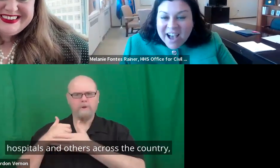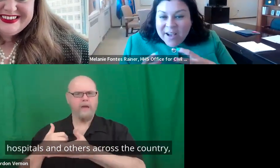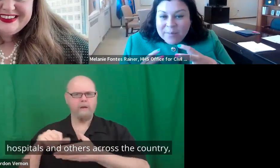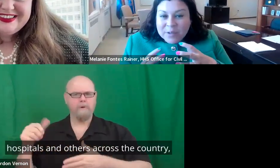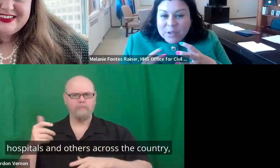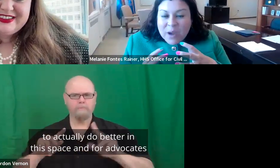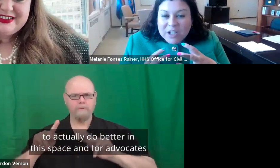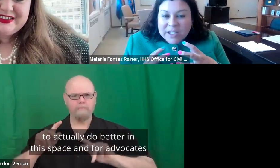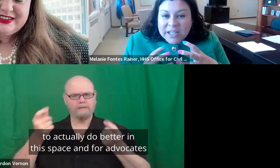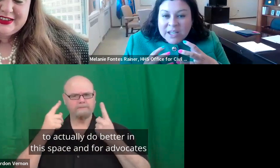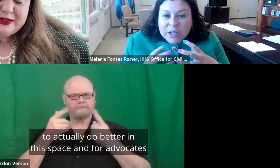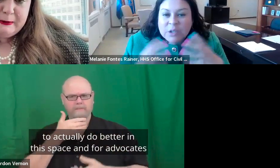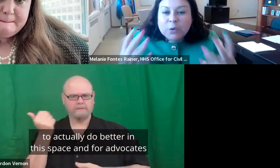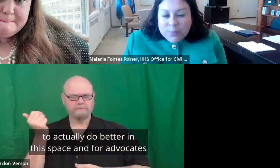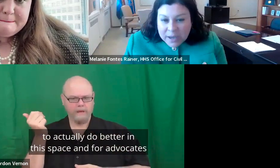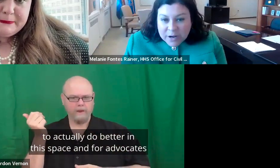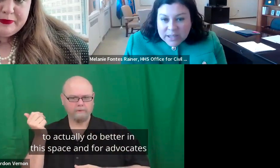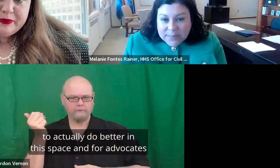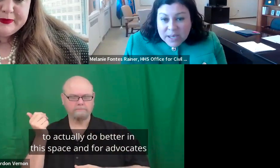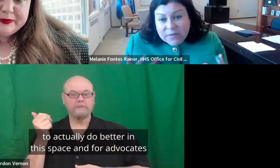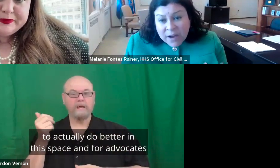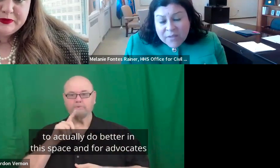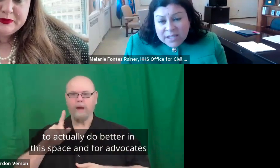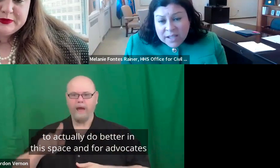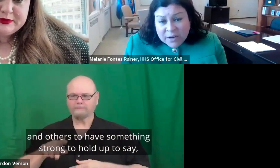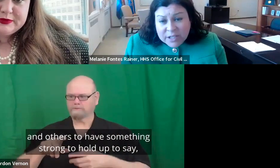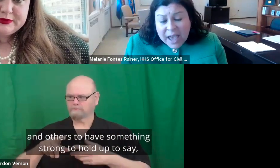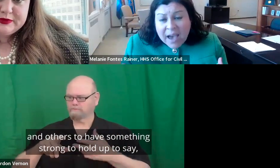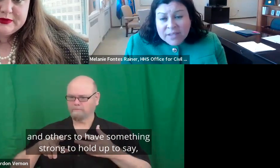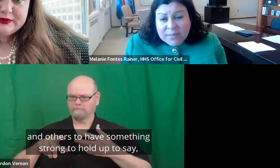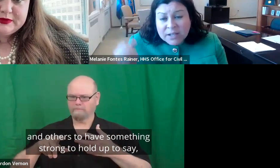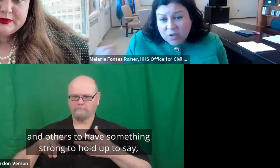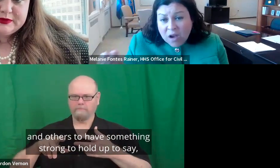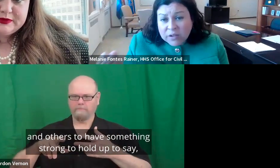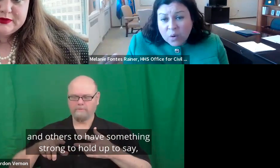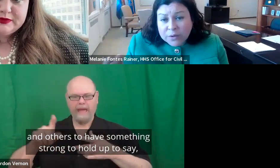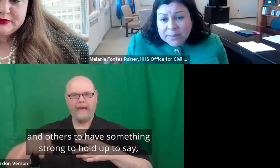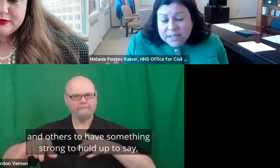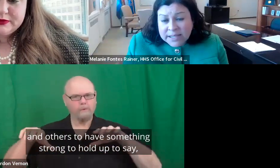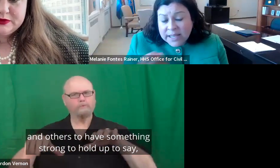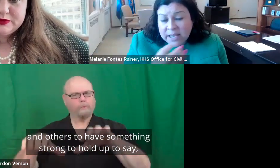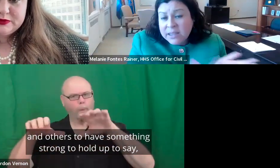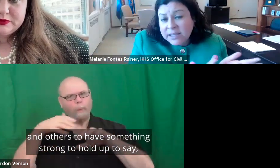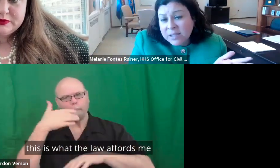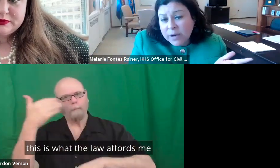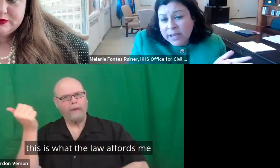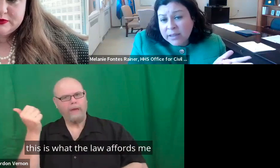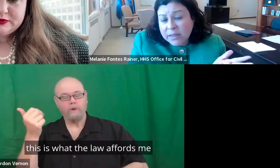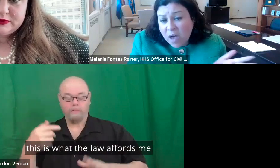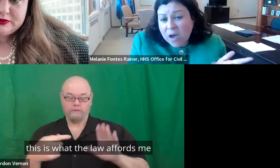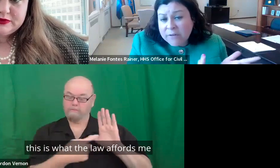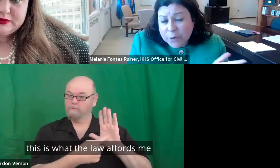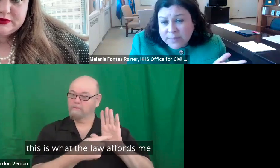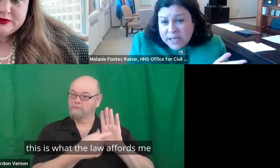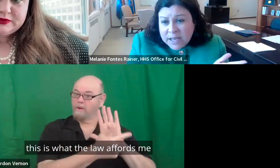country to actually do better in this space, and for advocates and others to have something strong to hold up to say, this is what